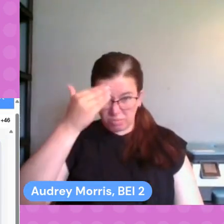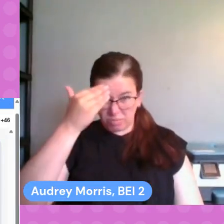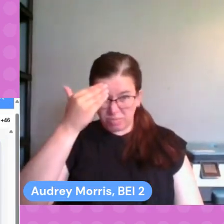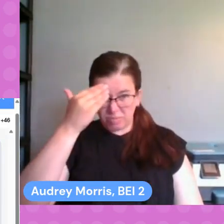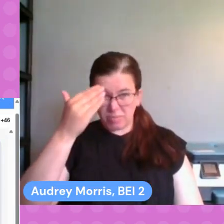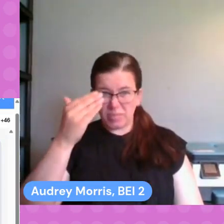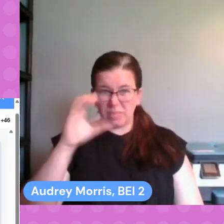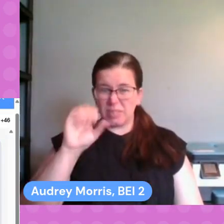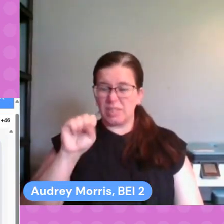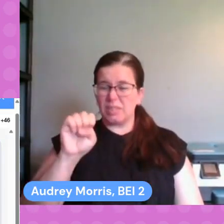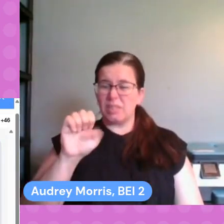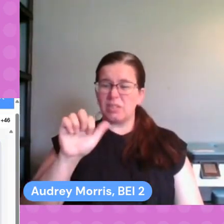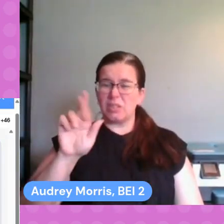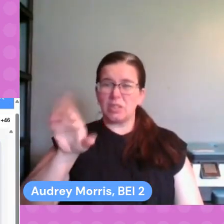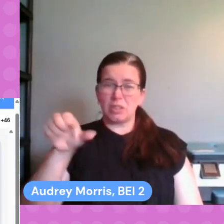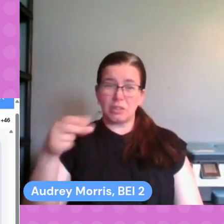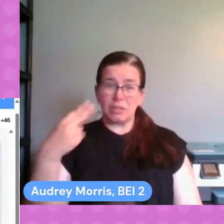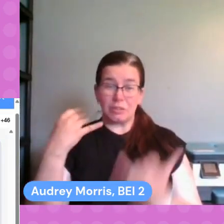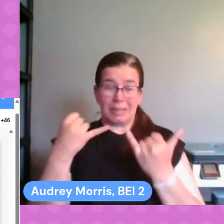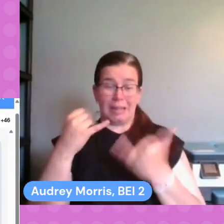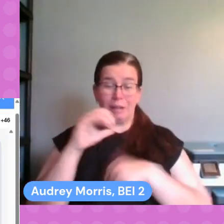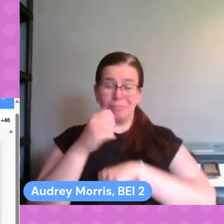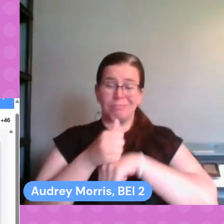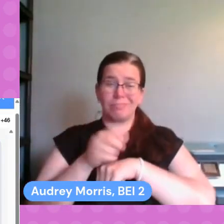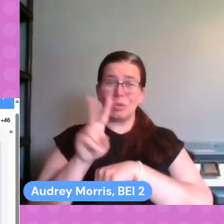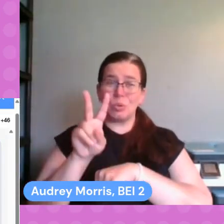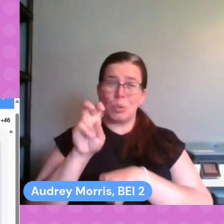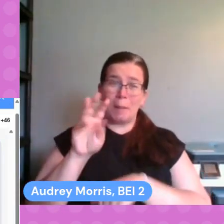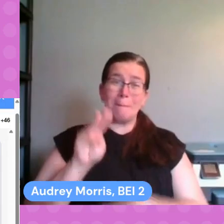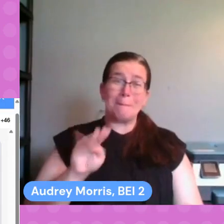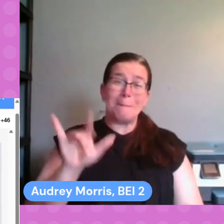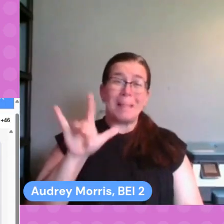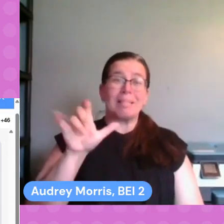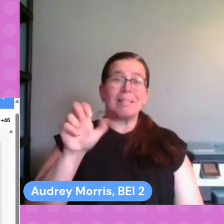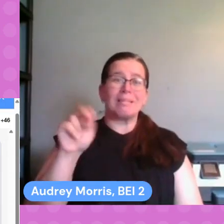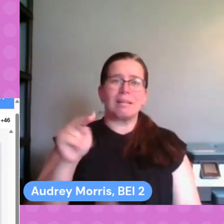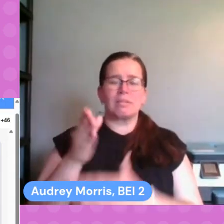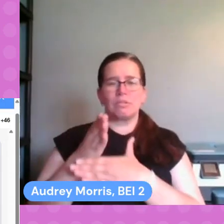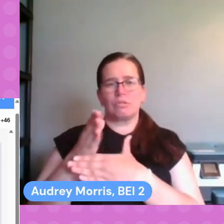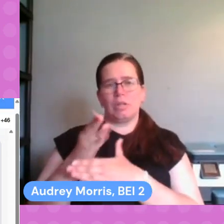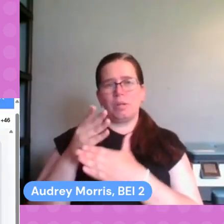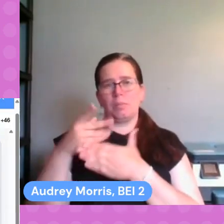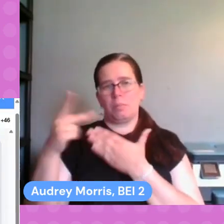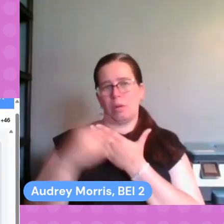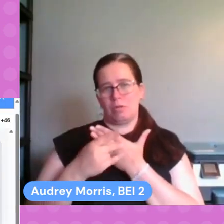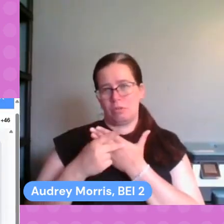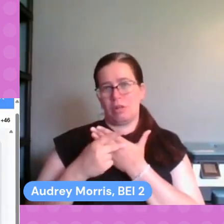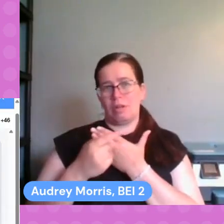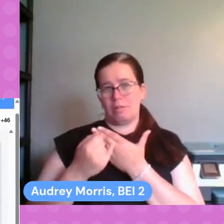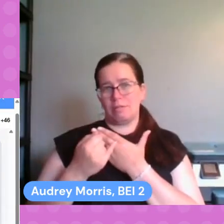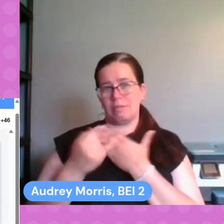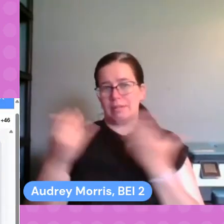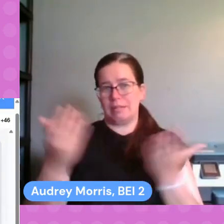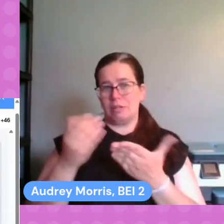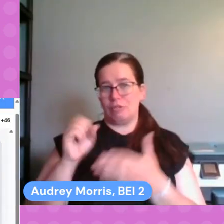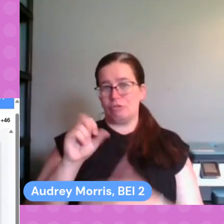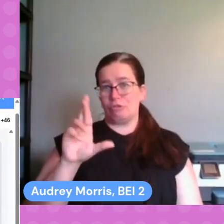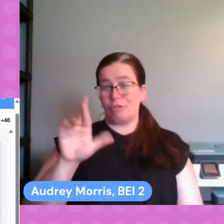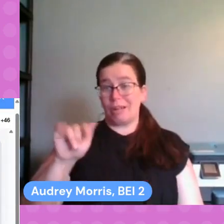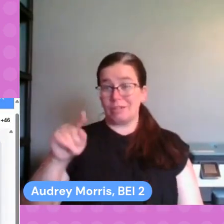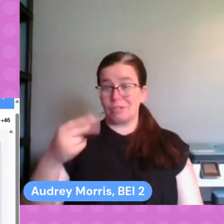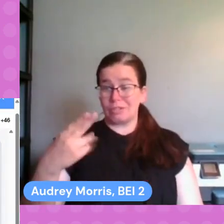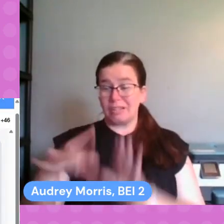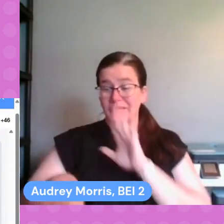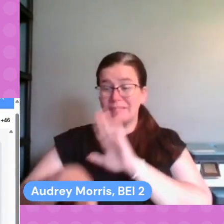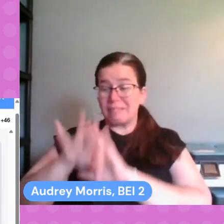of search as it is right now, there's 200 million shared projects on the Scratch platform. And finding